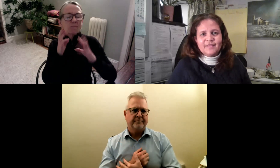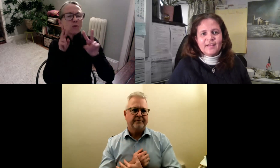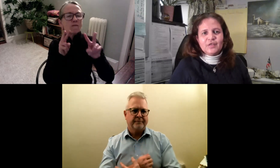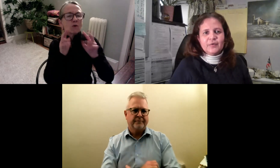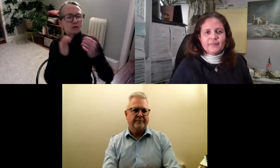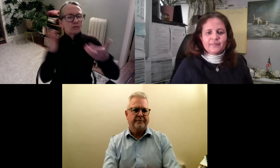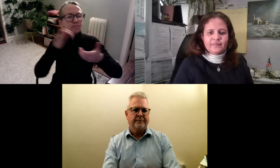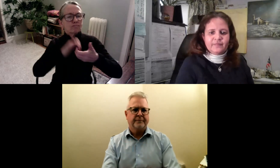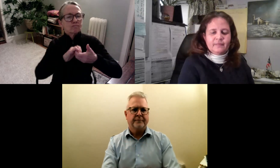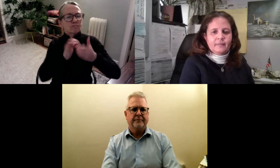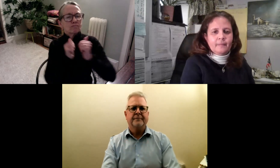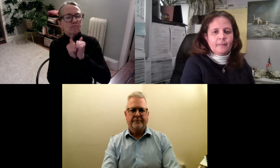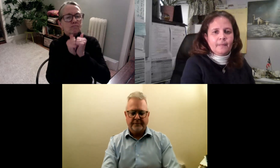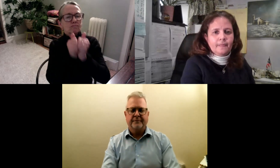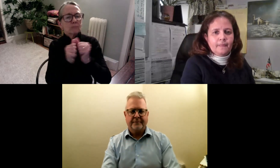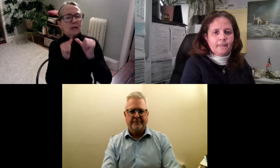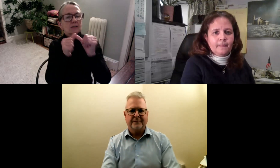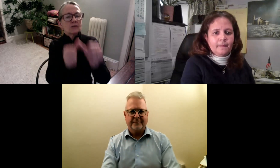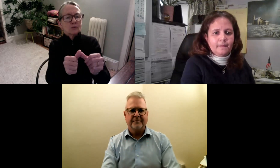have. Thank you.